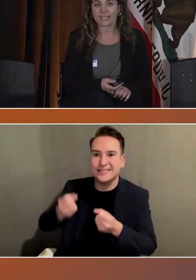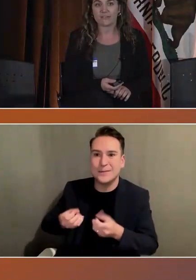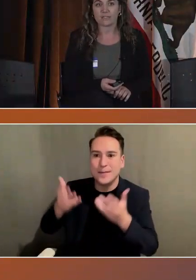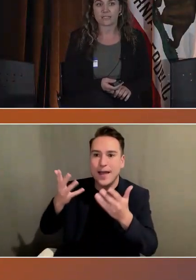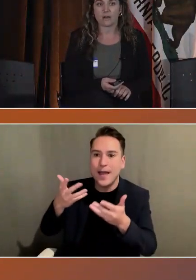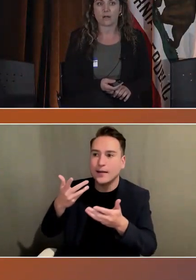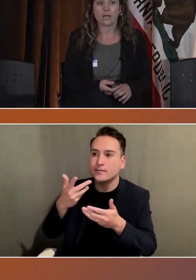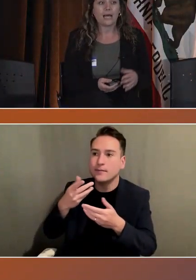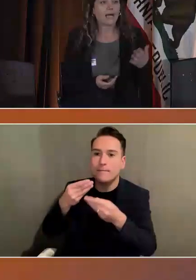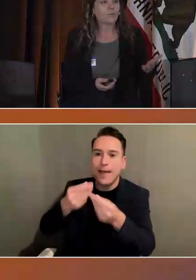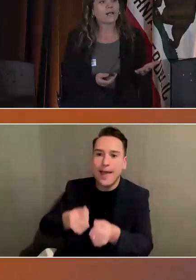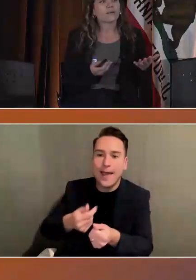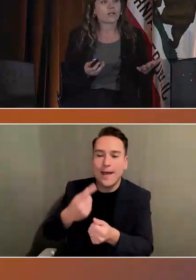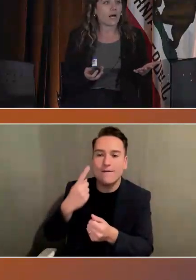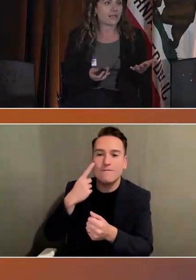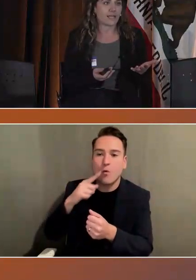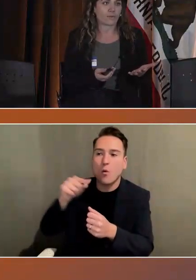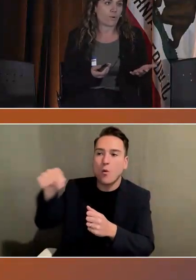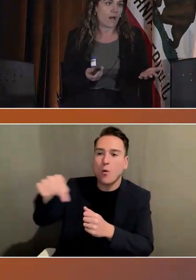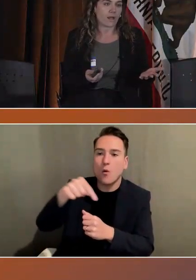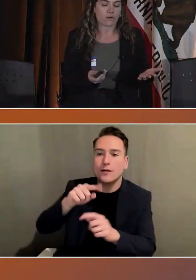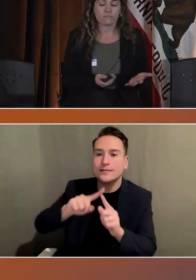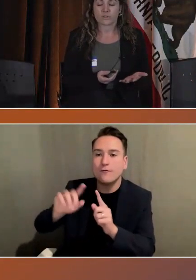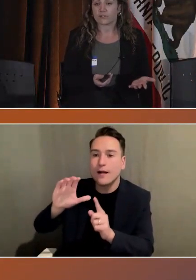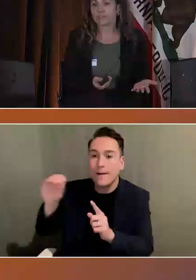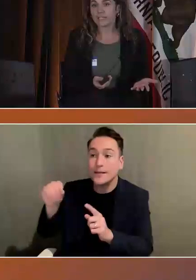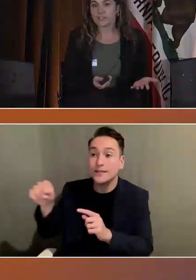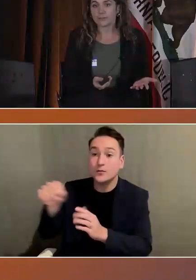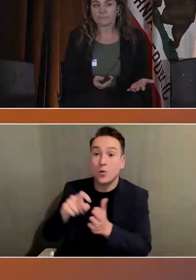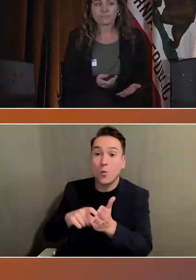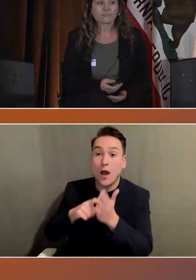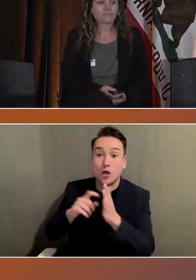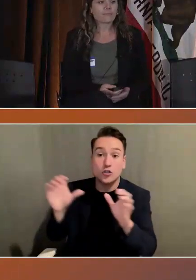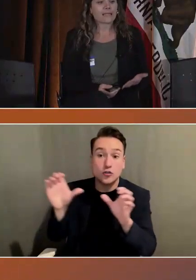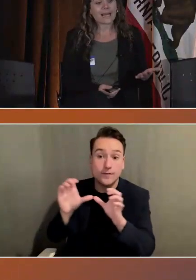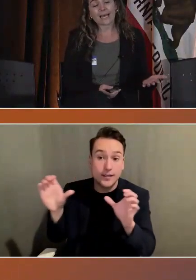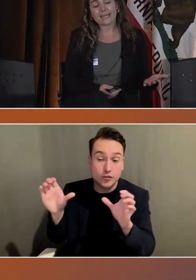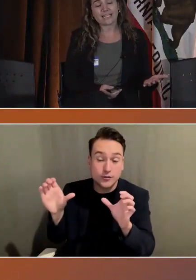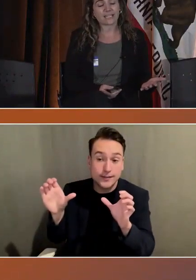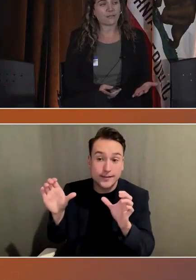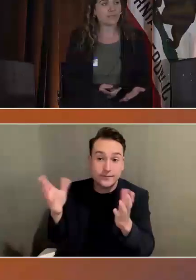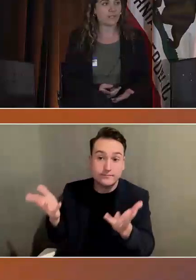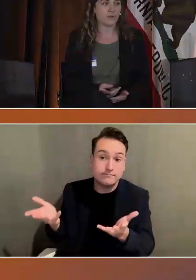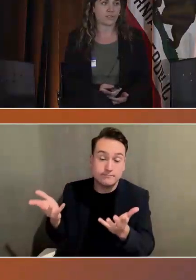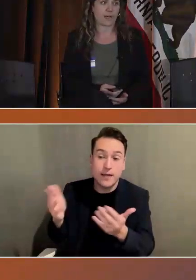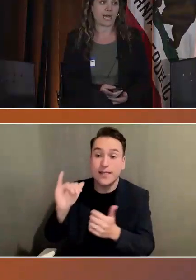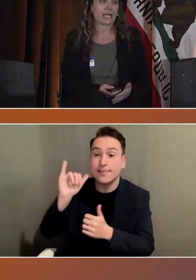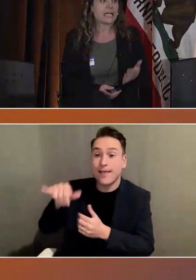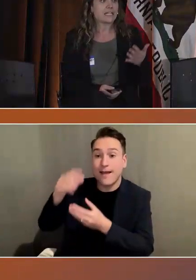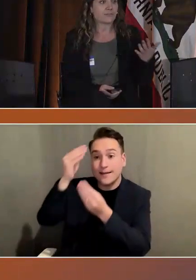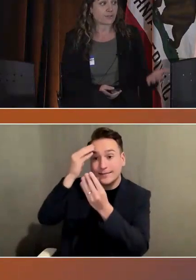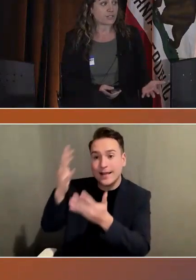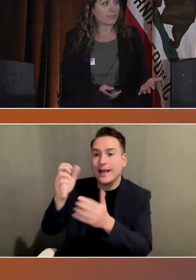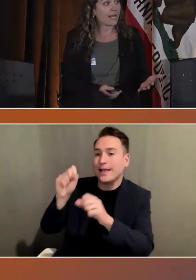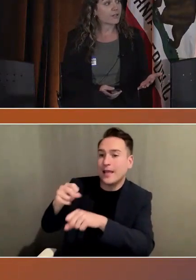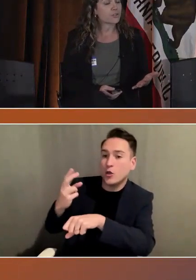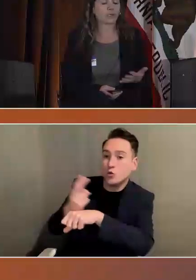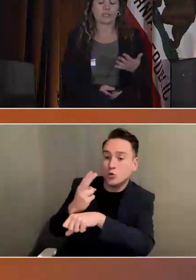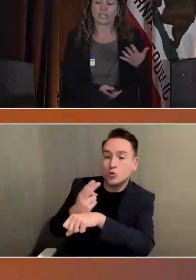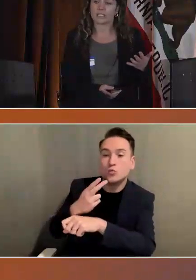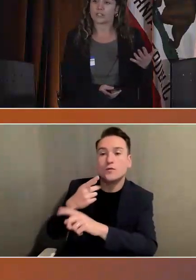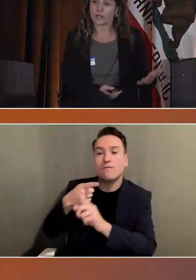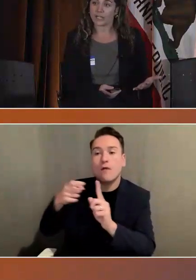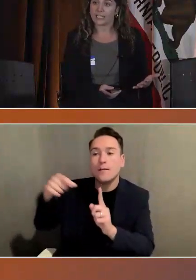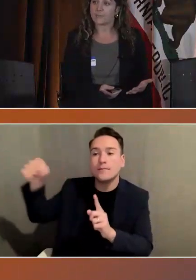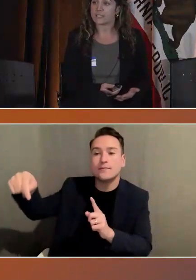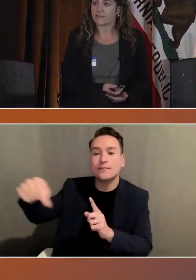outreach activities are, and whether or not they require certification. That kind of data can be used by diverse suppliers who are